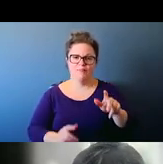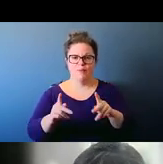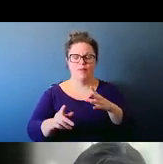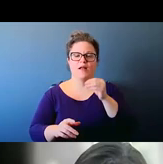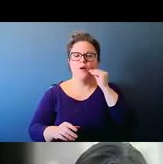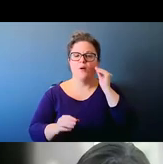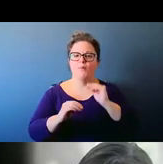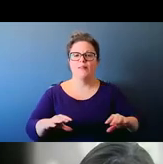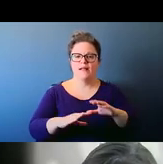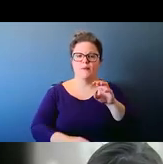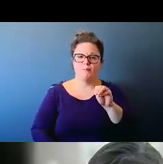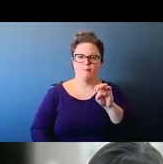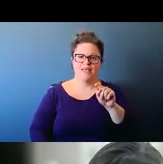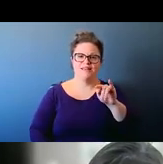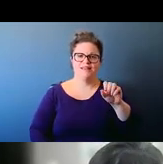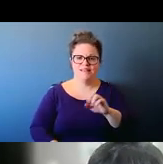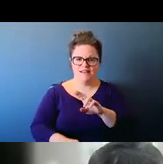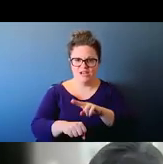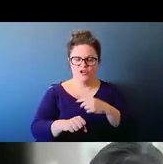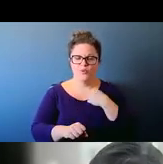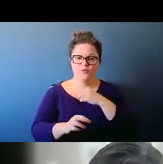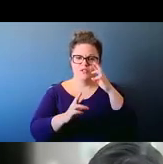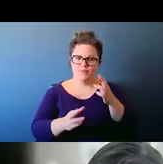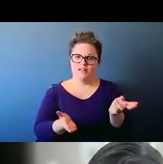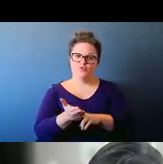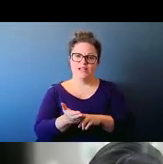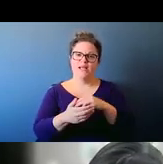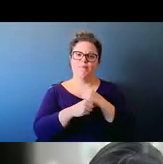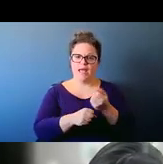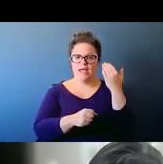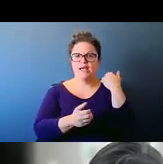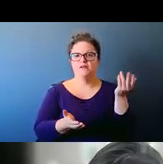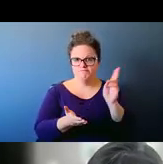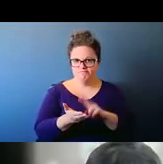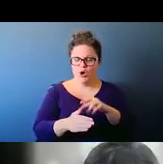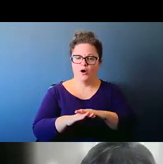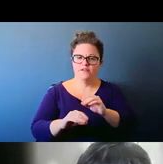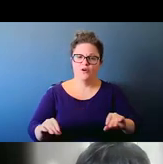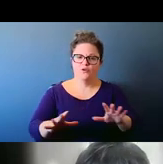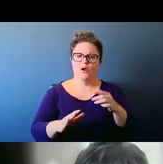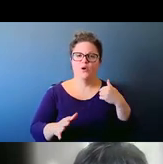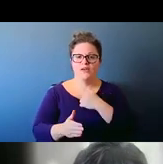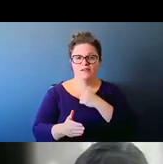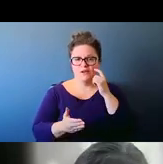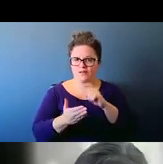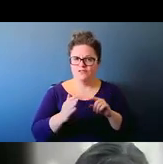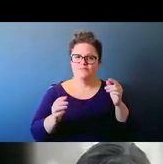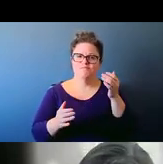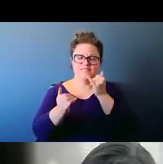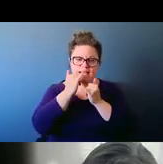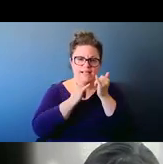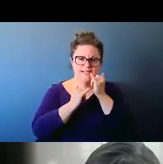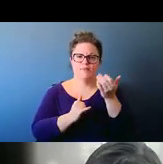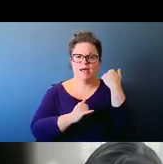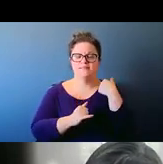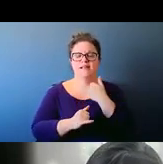treaties that were made on these territories. We acknowledge the harms and mistakes of the past, and we dedicate ourselves to move forward